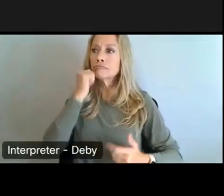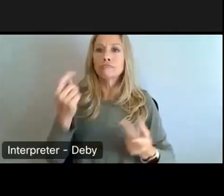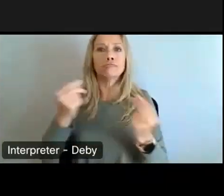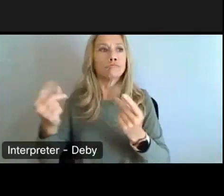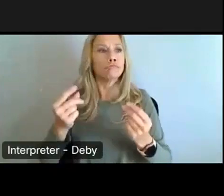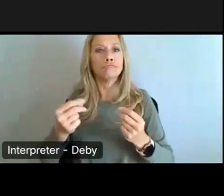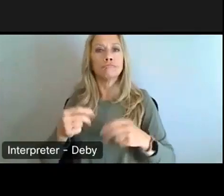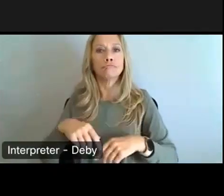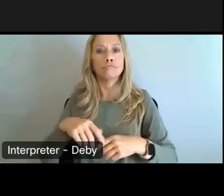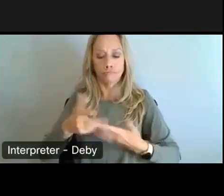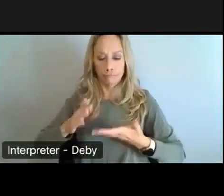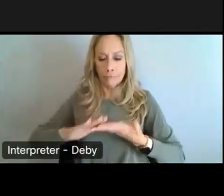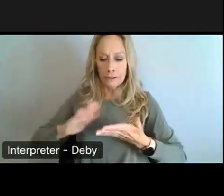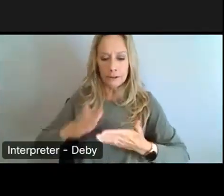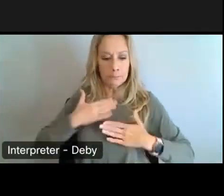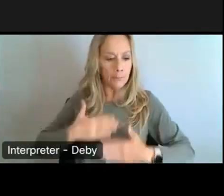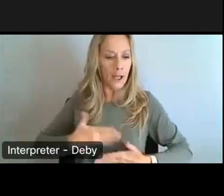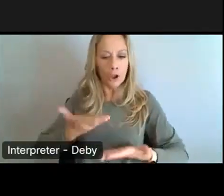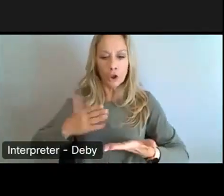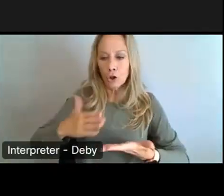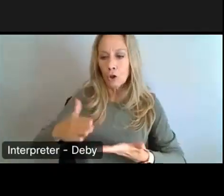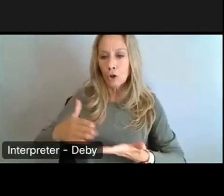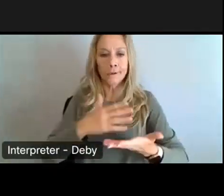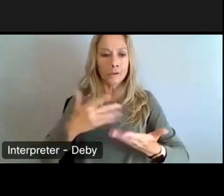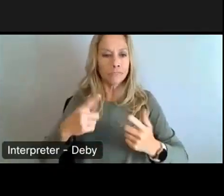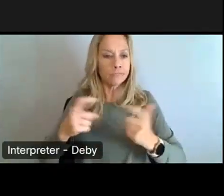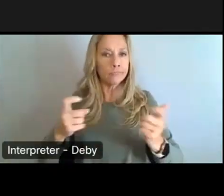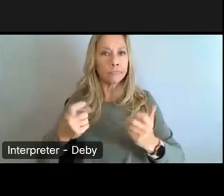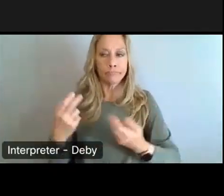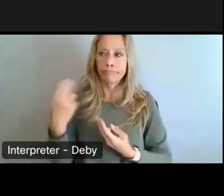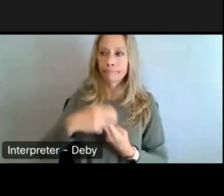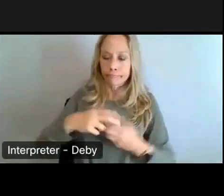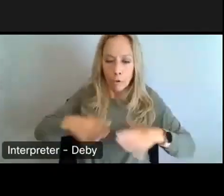from hygiene to cooking to getting dressed,